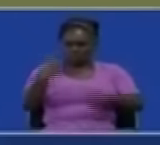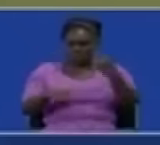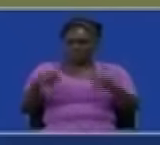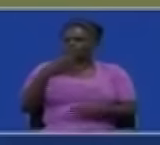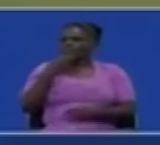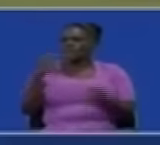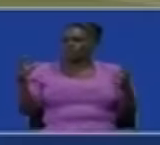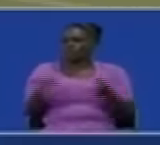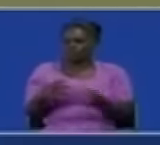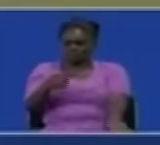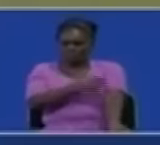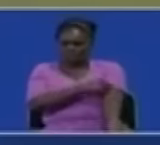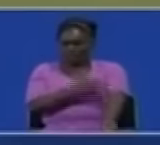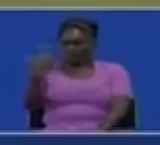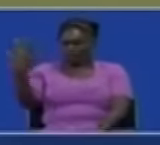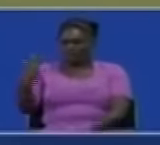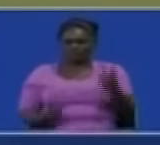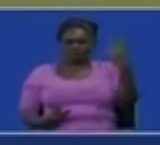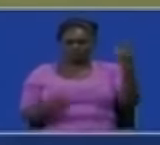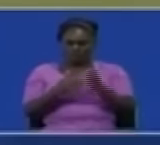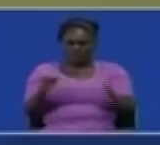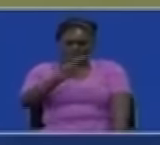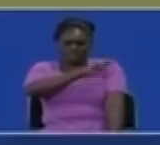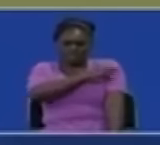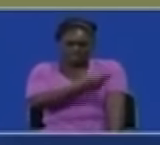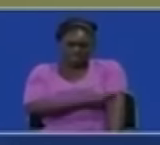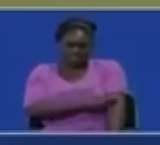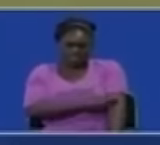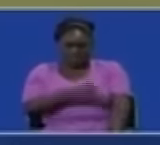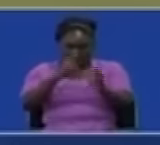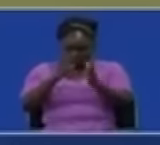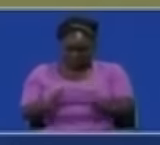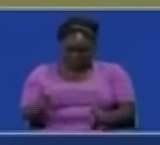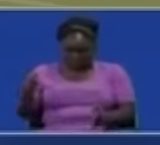tie, Ghana Police emerged 5-2 winners over Nigeria's Flickers. Robinson Okenye, KTN Sports.